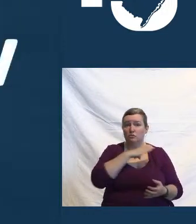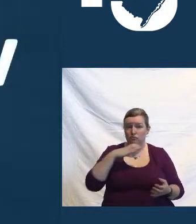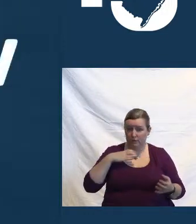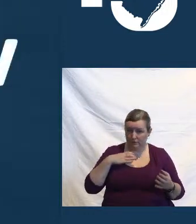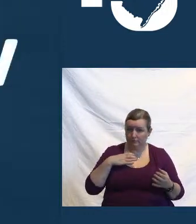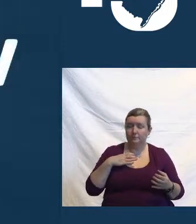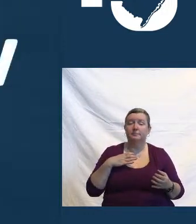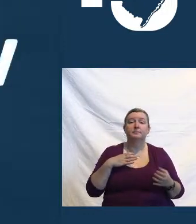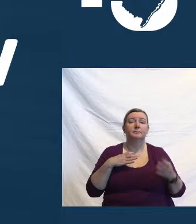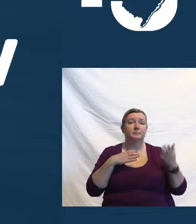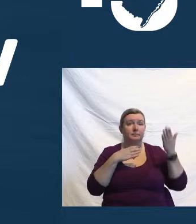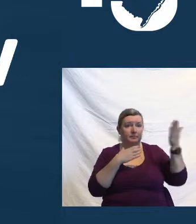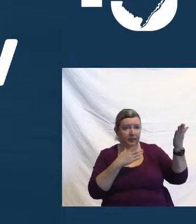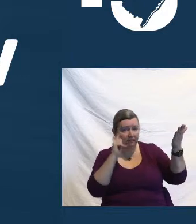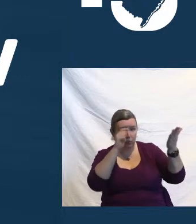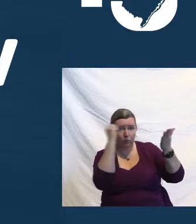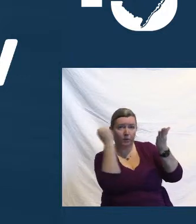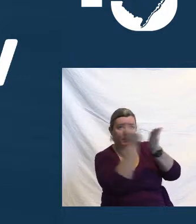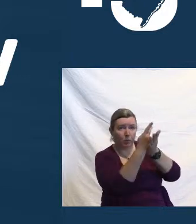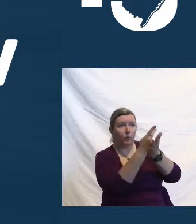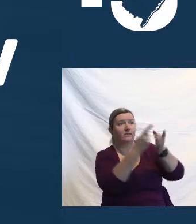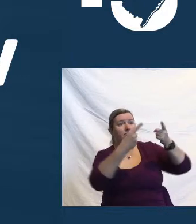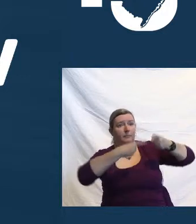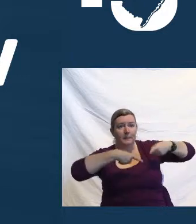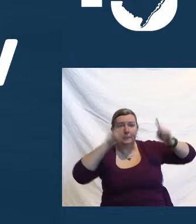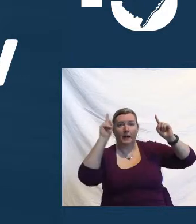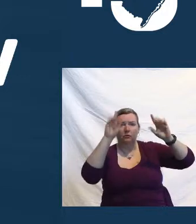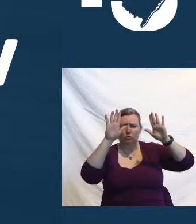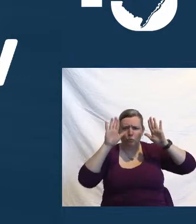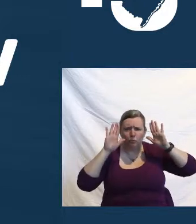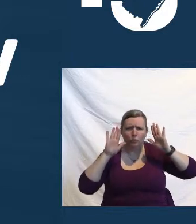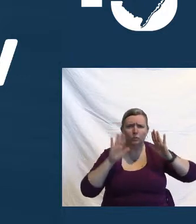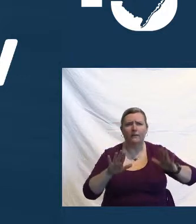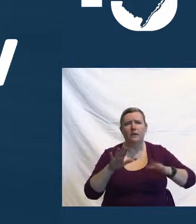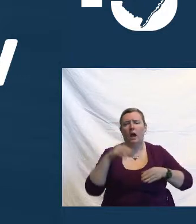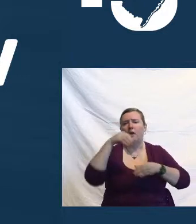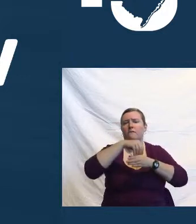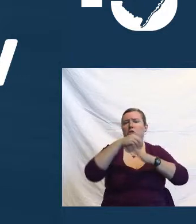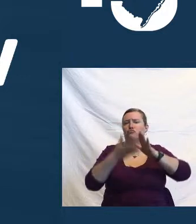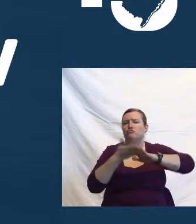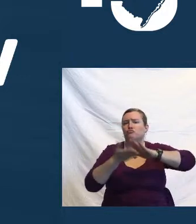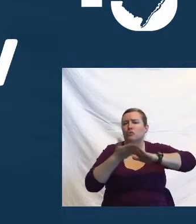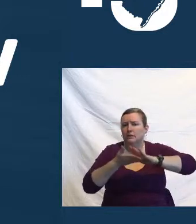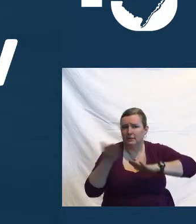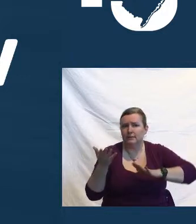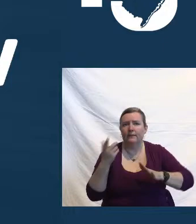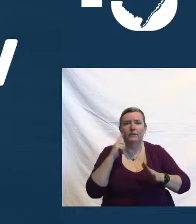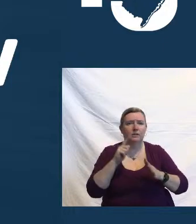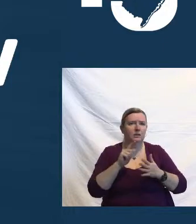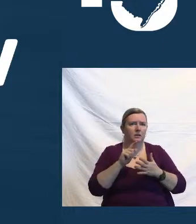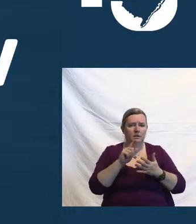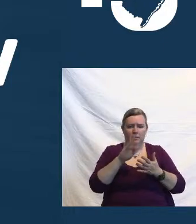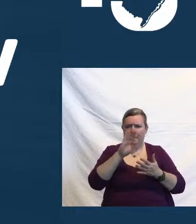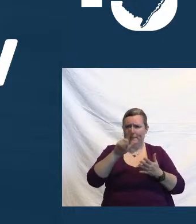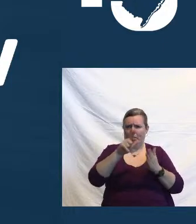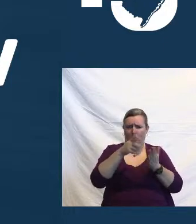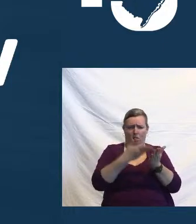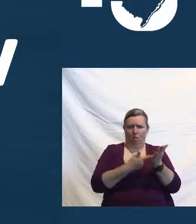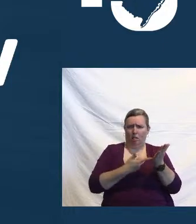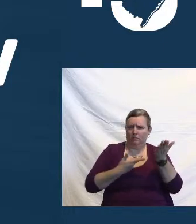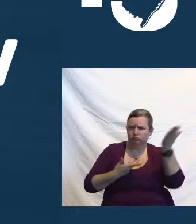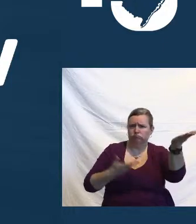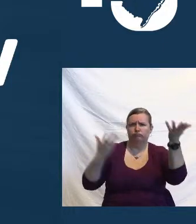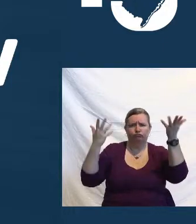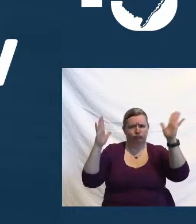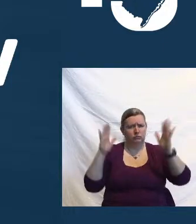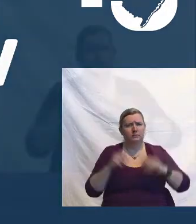to pass the most consequential infrastructure bill in at least a generation. And I also want to thank each and every one of you who got